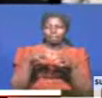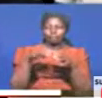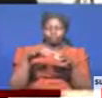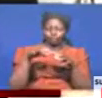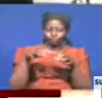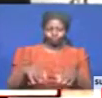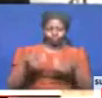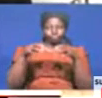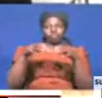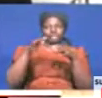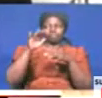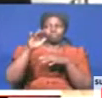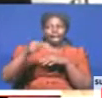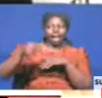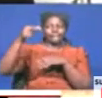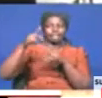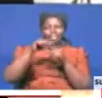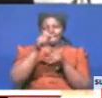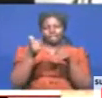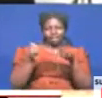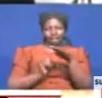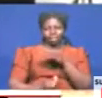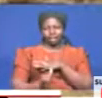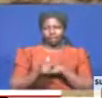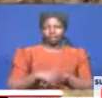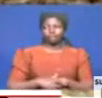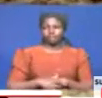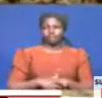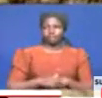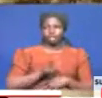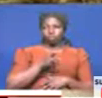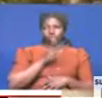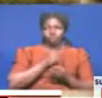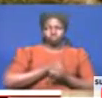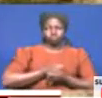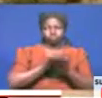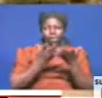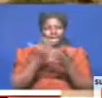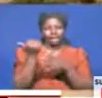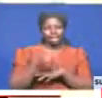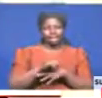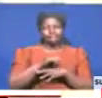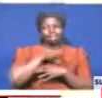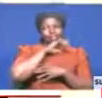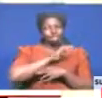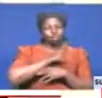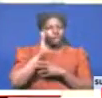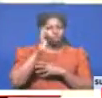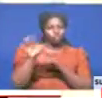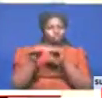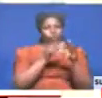its lowest point, anchored on the science of water flow to channel any disposed water for recycling. There are